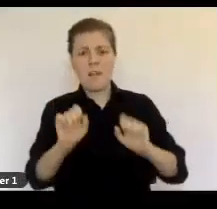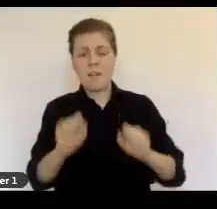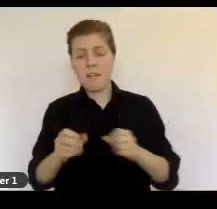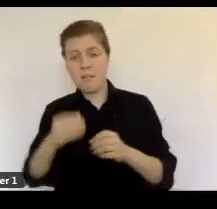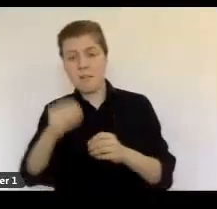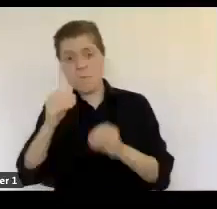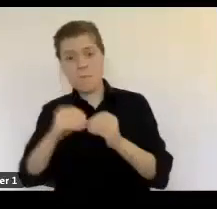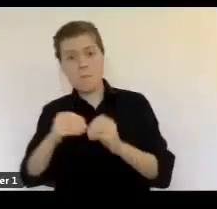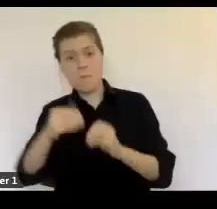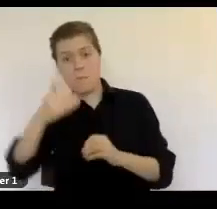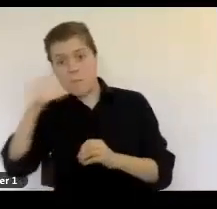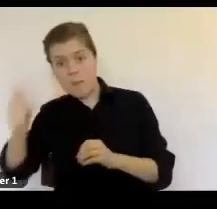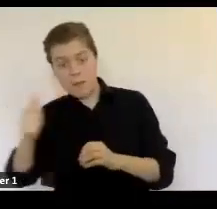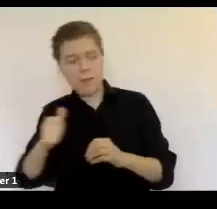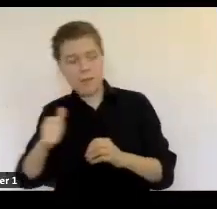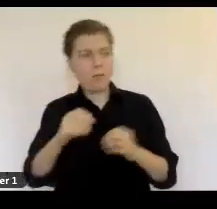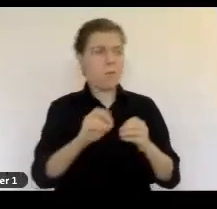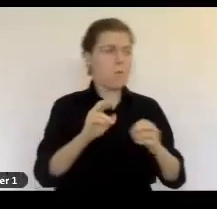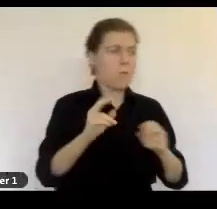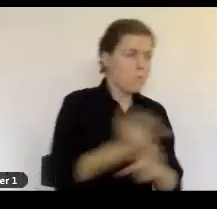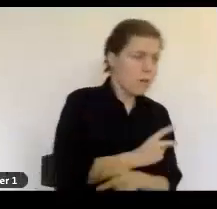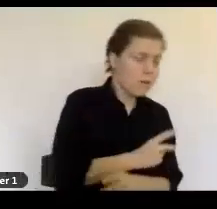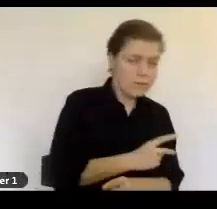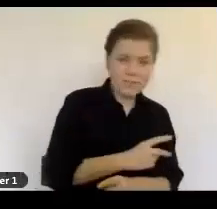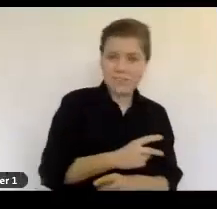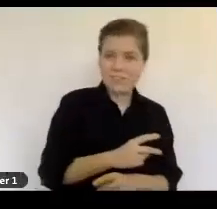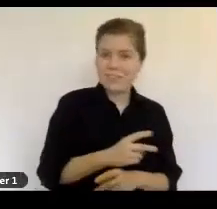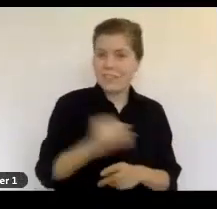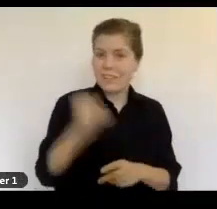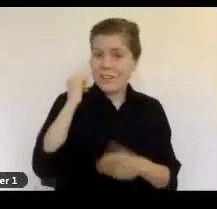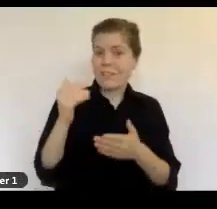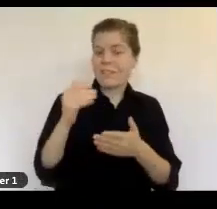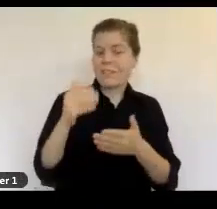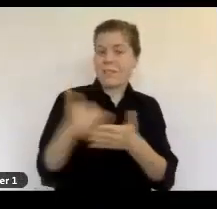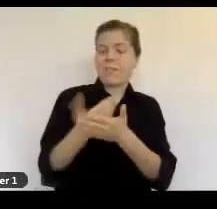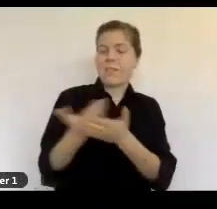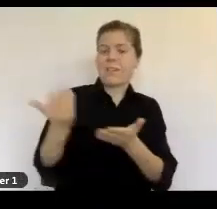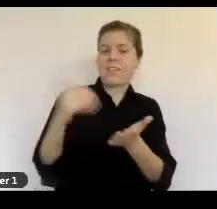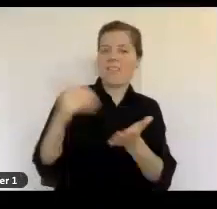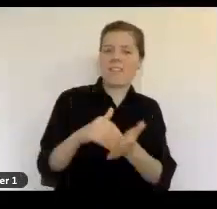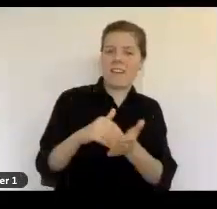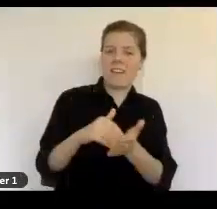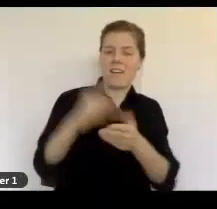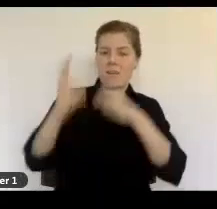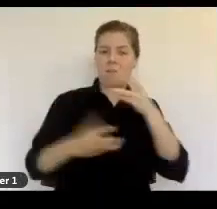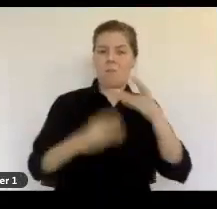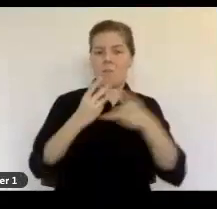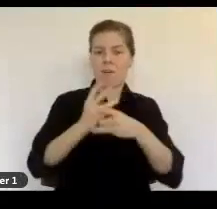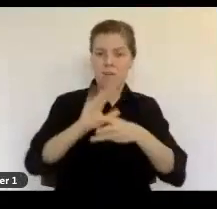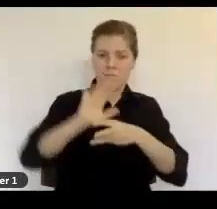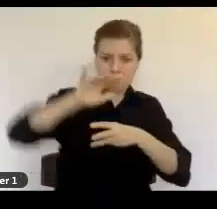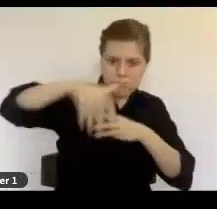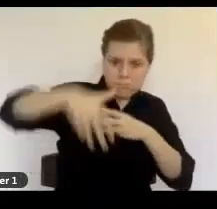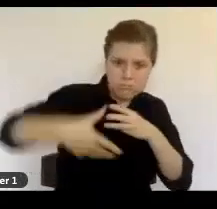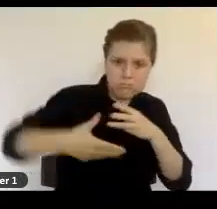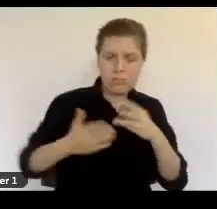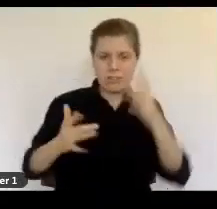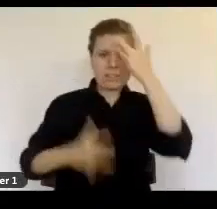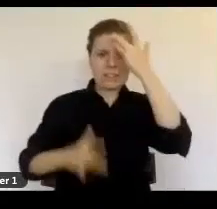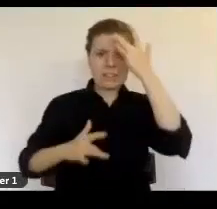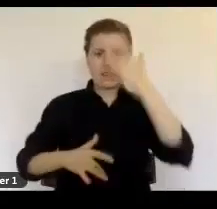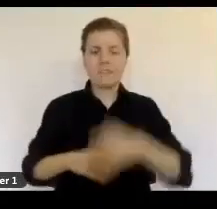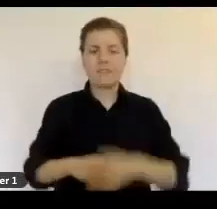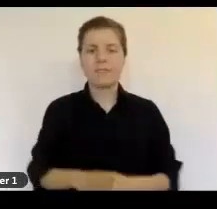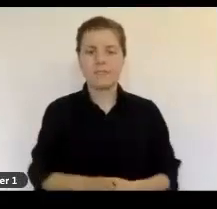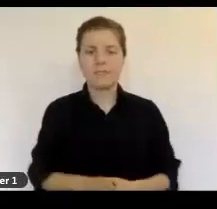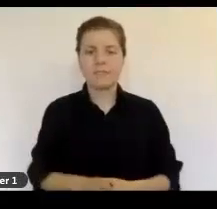basically survive, but there are all kinds of ways in which people can do better or worse when something like a pandemic